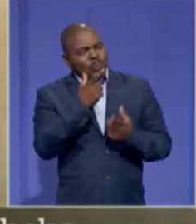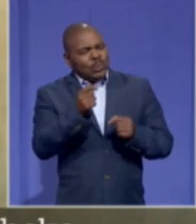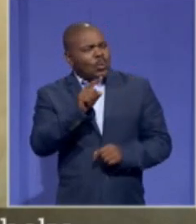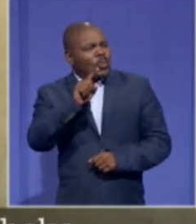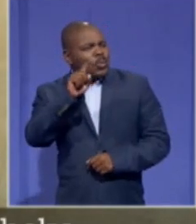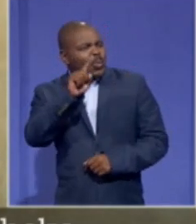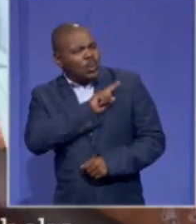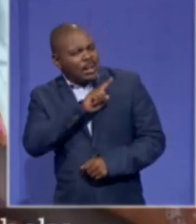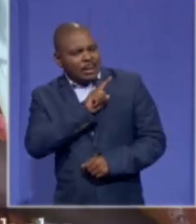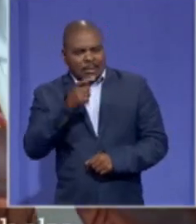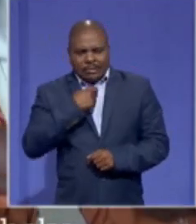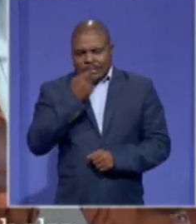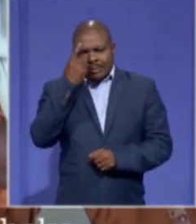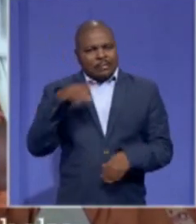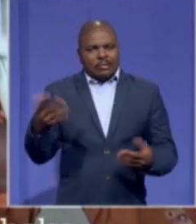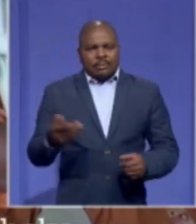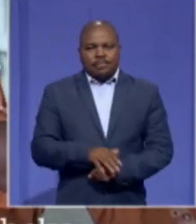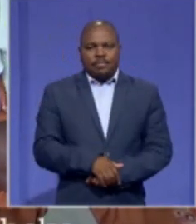uyenzele phezulu kwasiphi isimo.